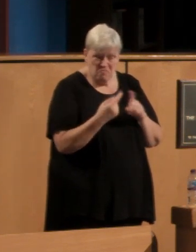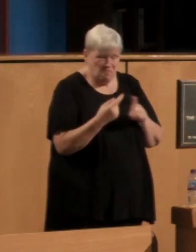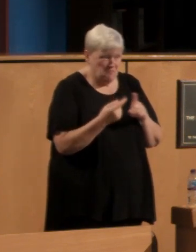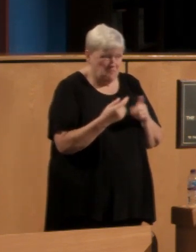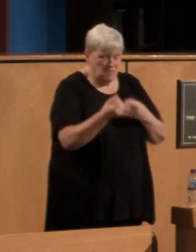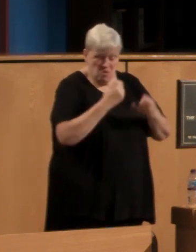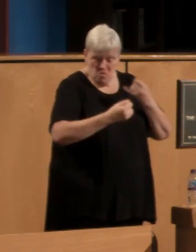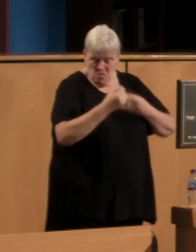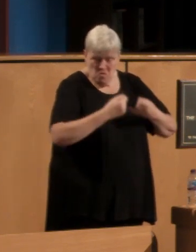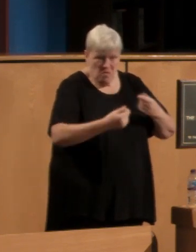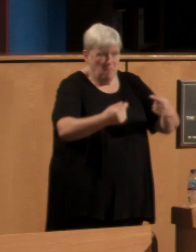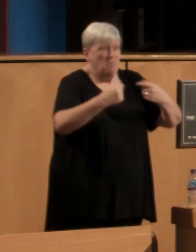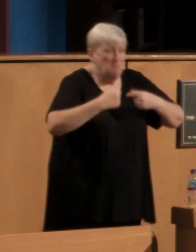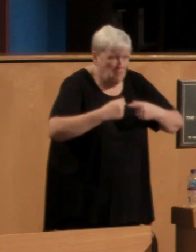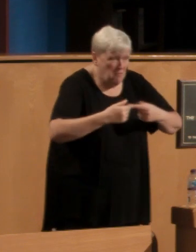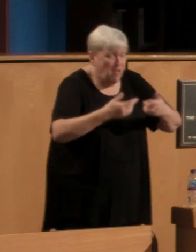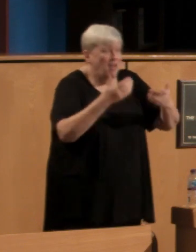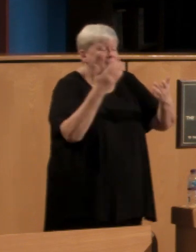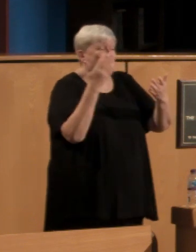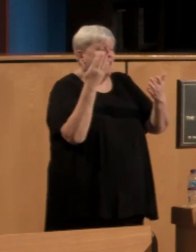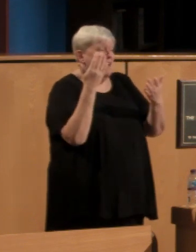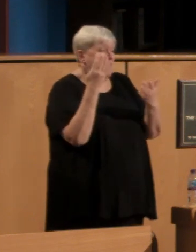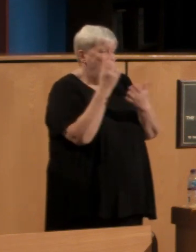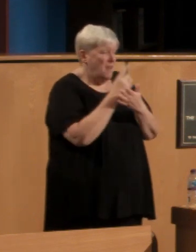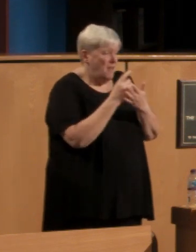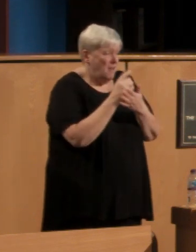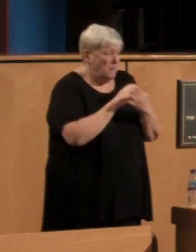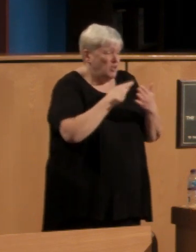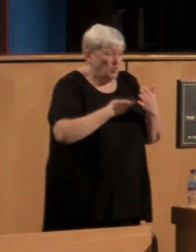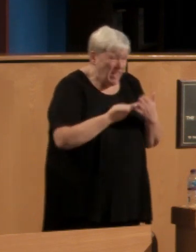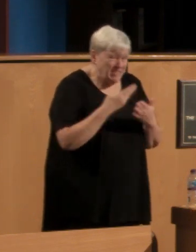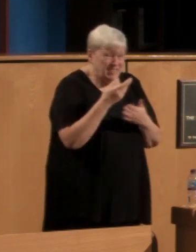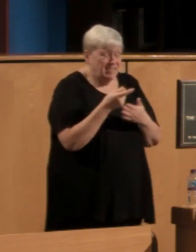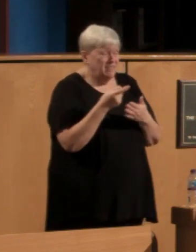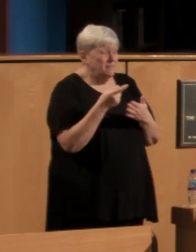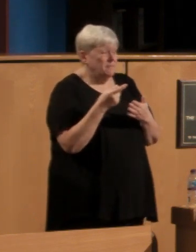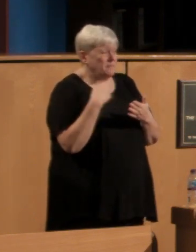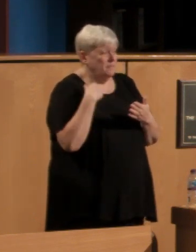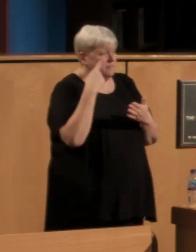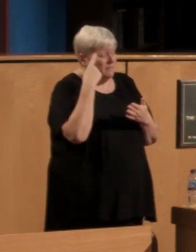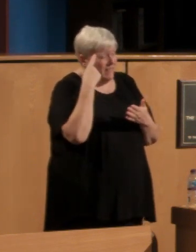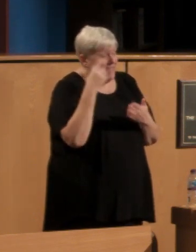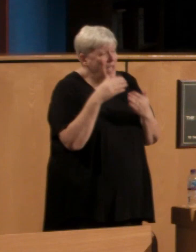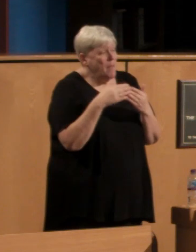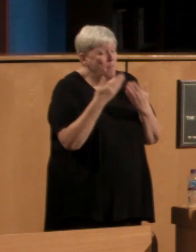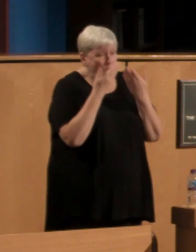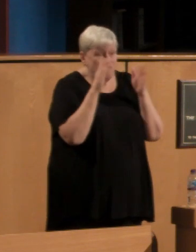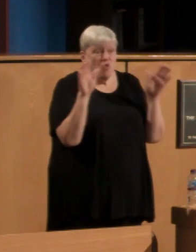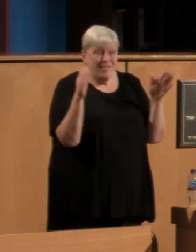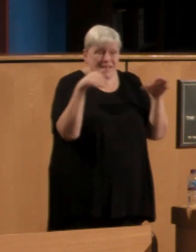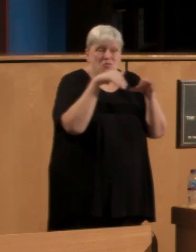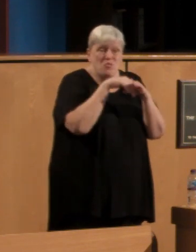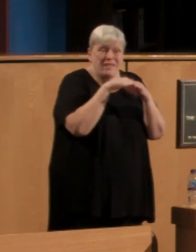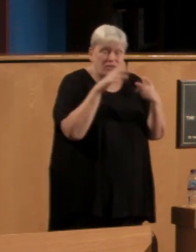abuse, especially in terms of transness, I think more broadly within society there